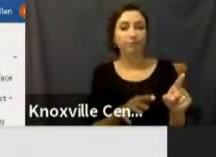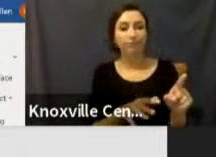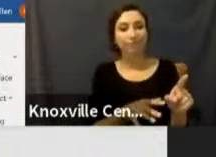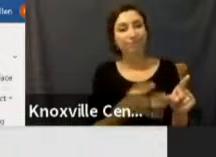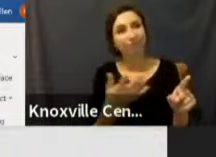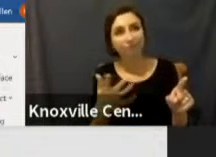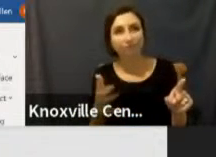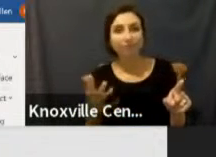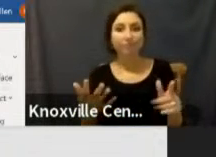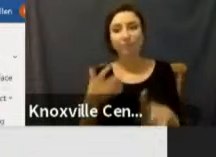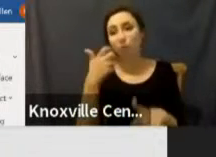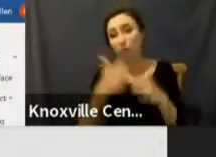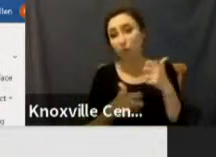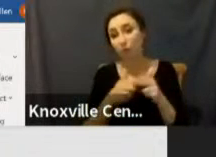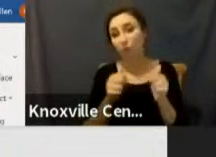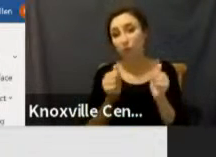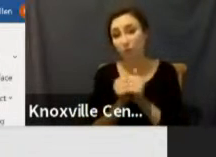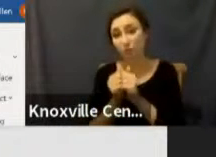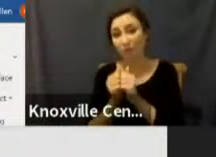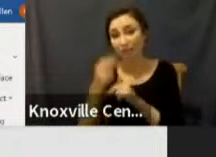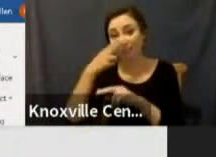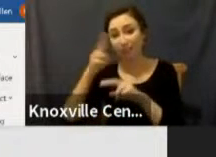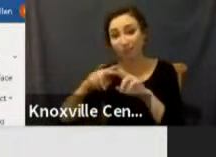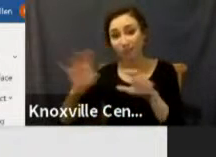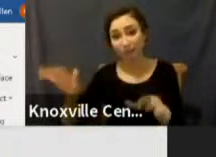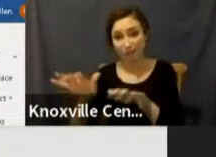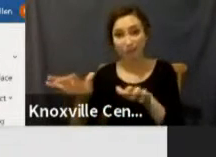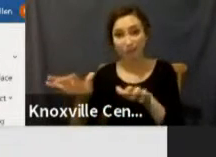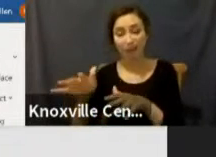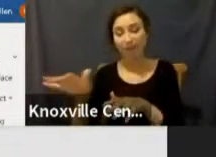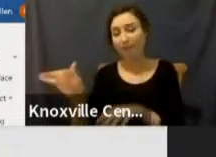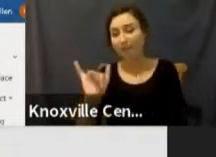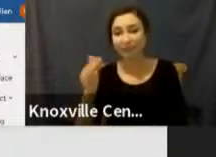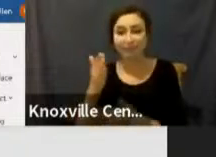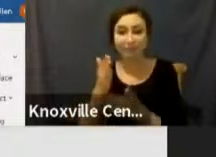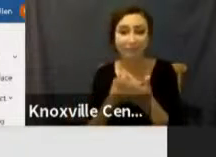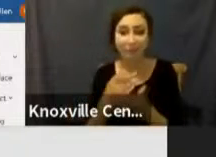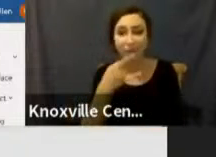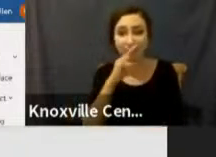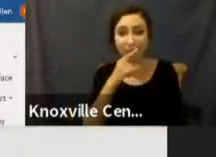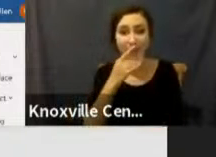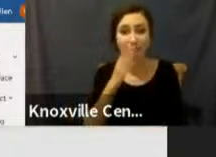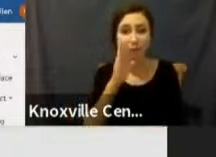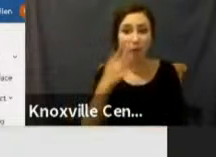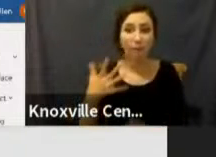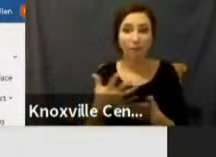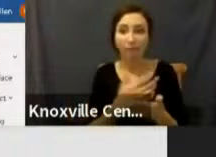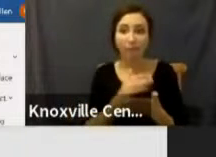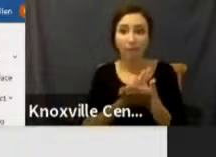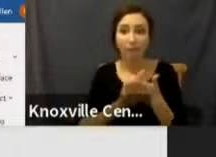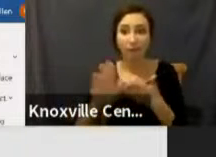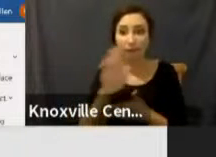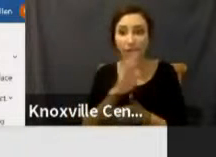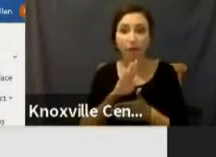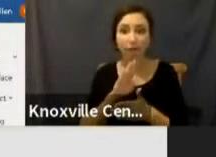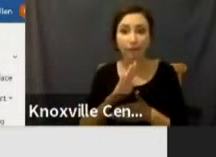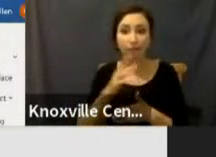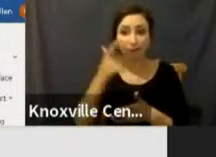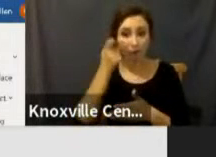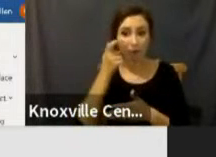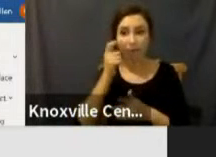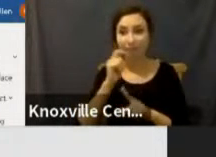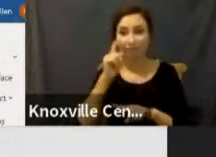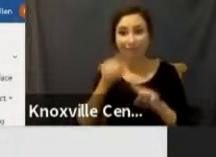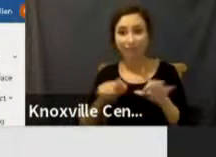There are issues with extracurricular. For instance, some of these kids will be earning college scholarships and they won't be able to if